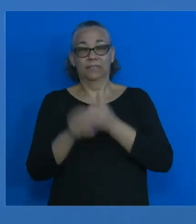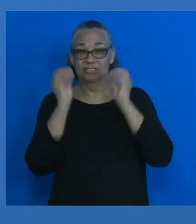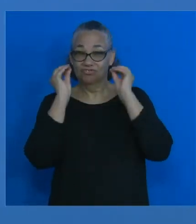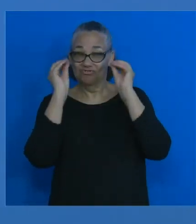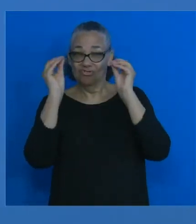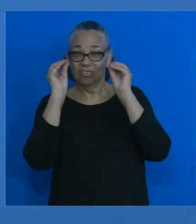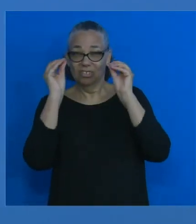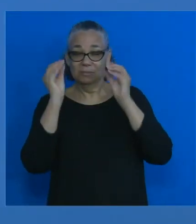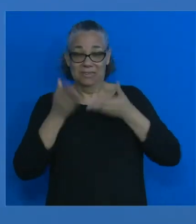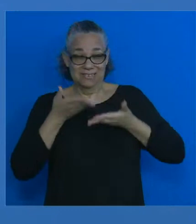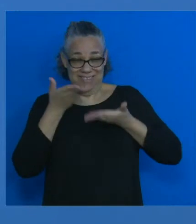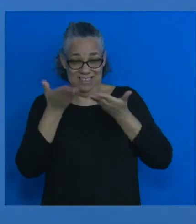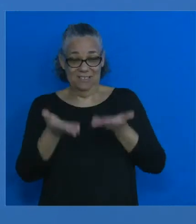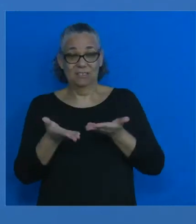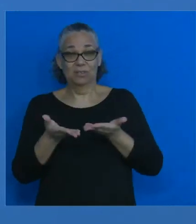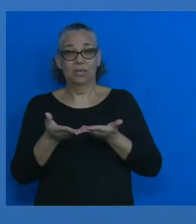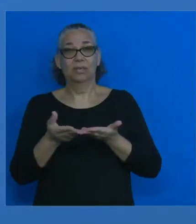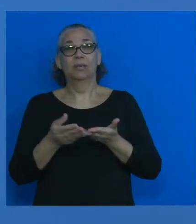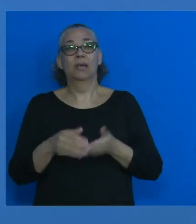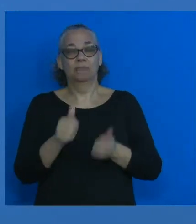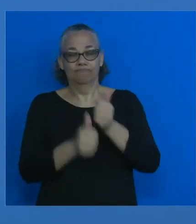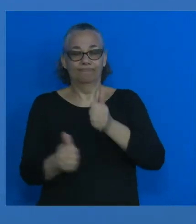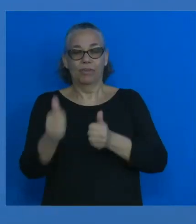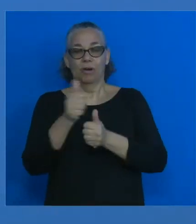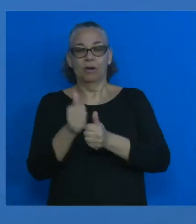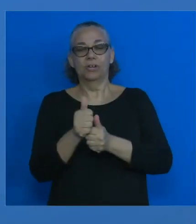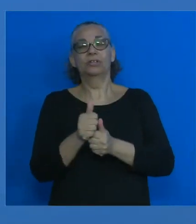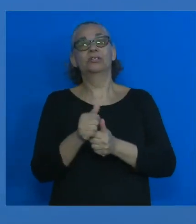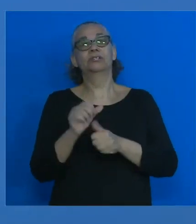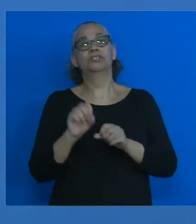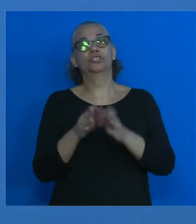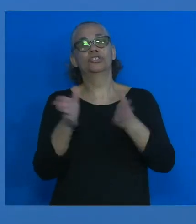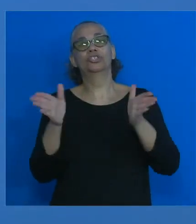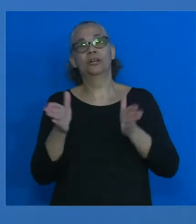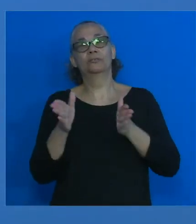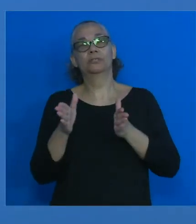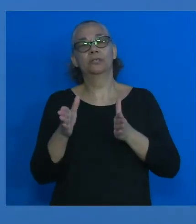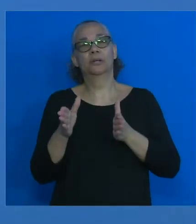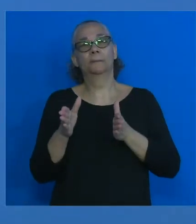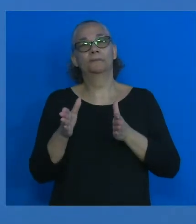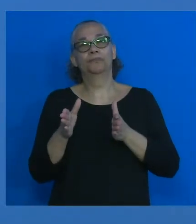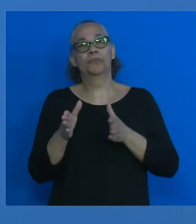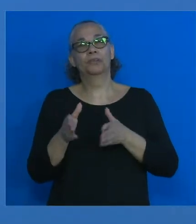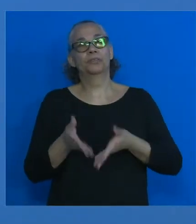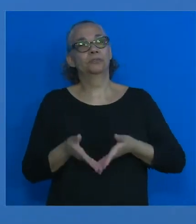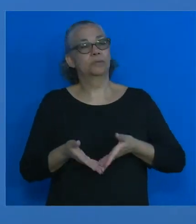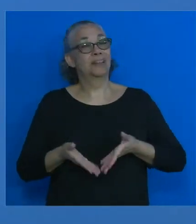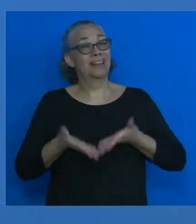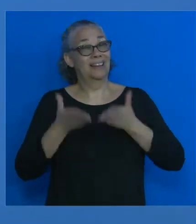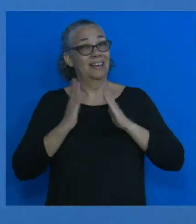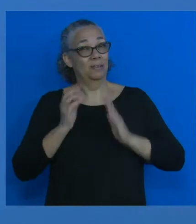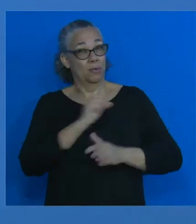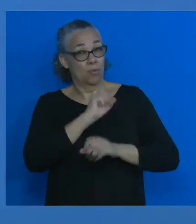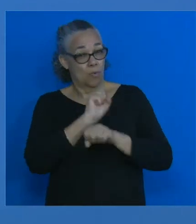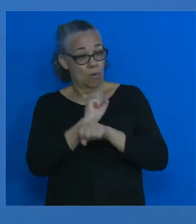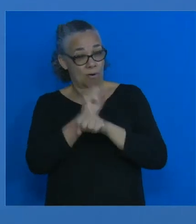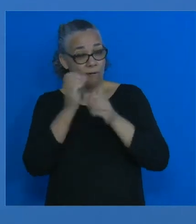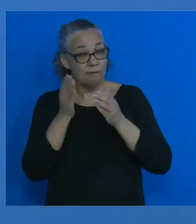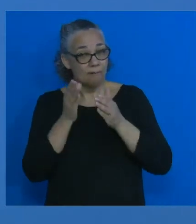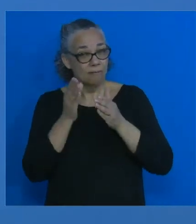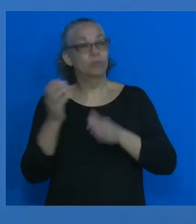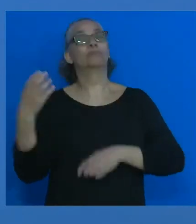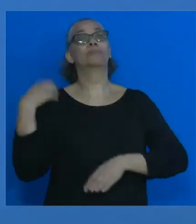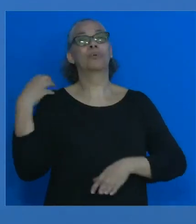Instructions have been issued to the Attorney General's chambers to finalize changes to the regulations to require employees at